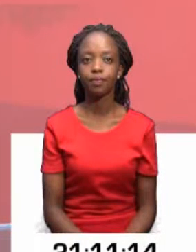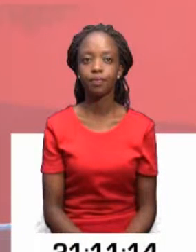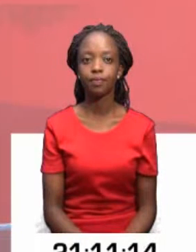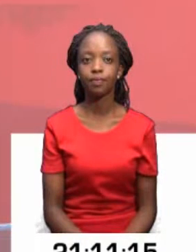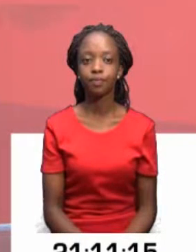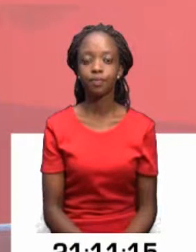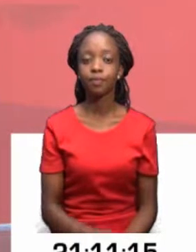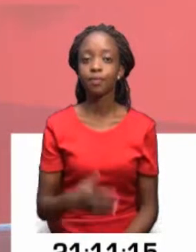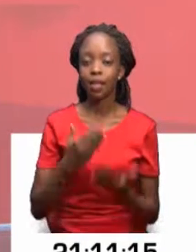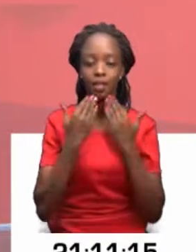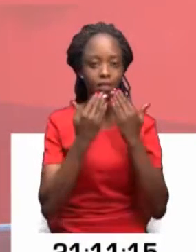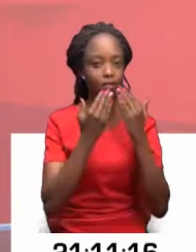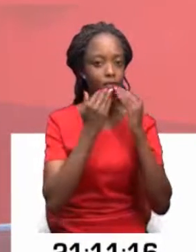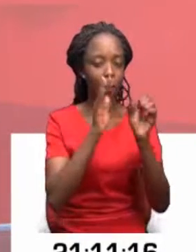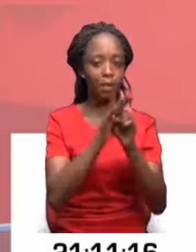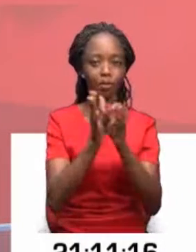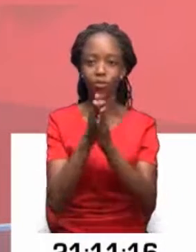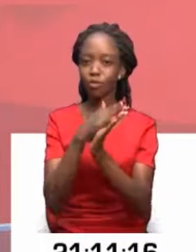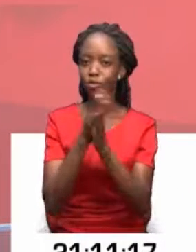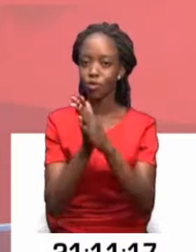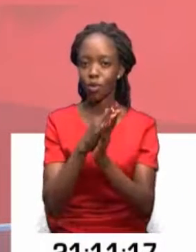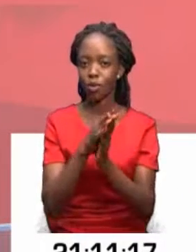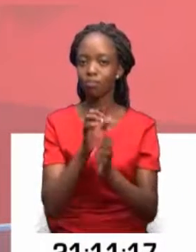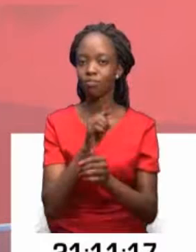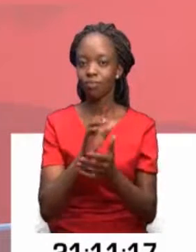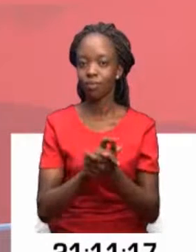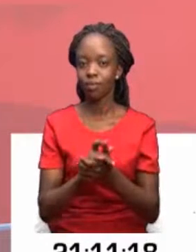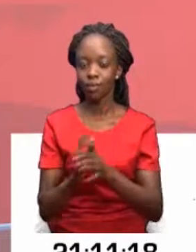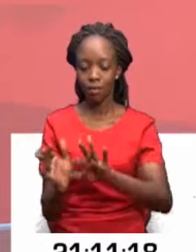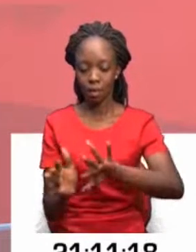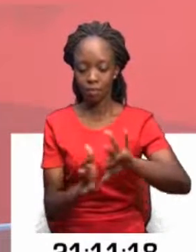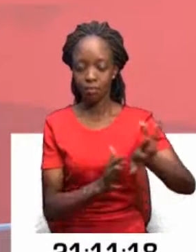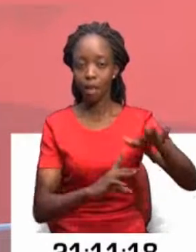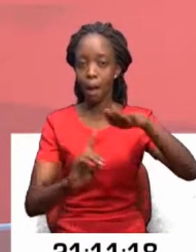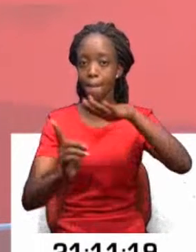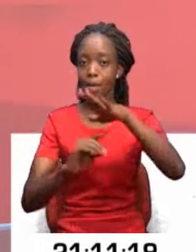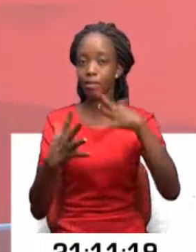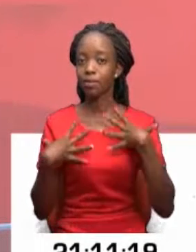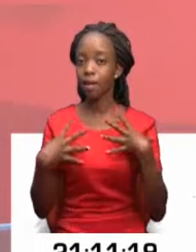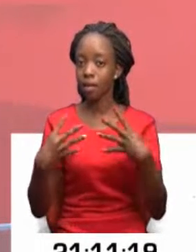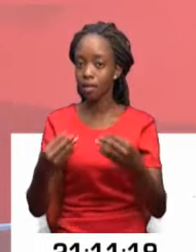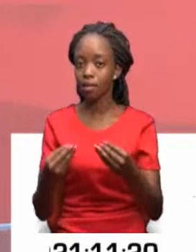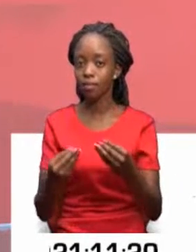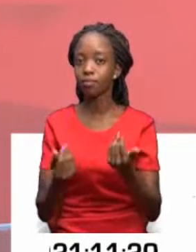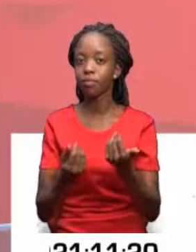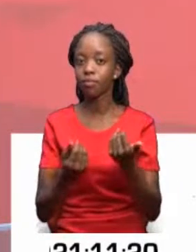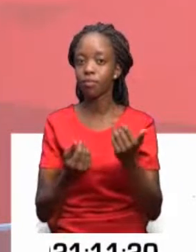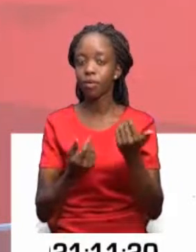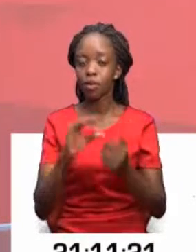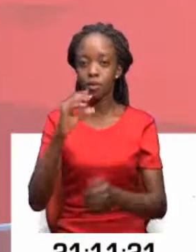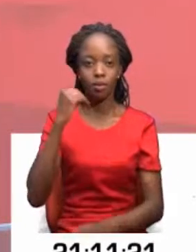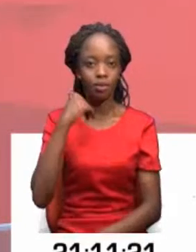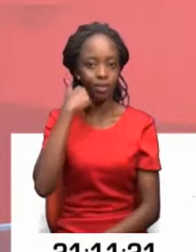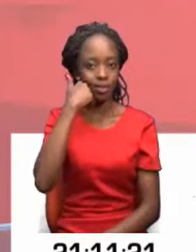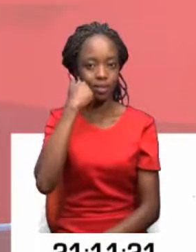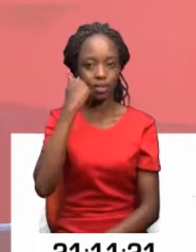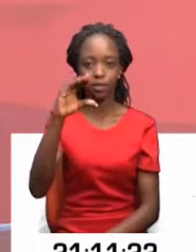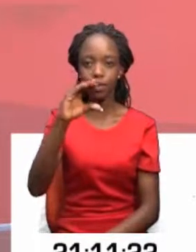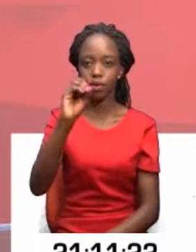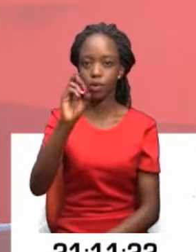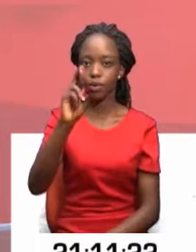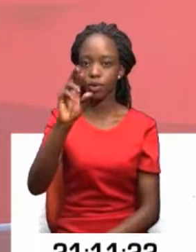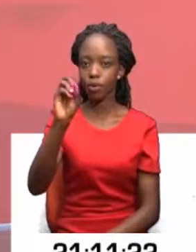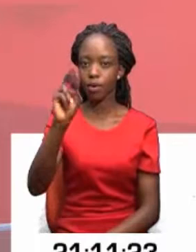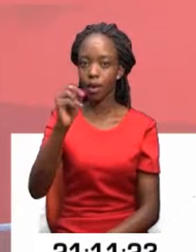Right, thank you very much for that story, Isadin Haji. And now moving on, the Ministry of Health on an update of coronavirus has assured Kenyans that there